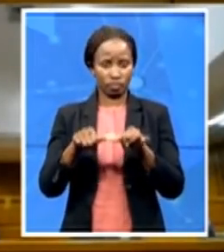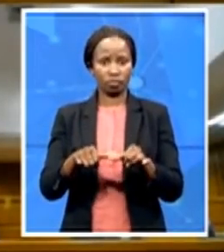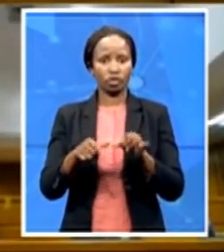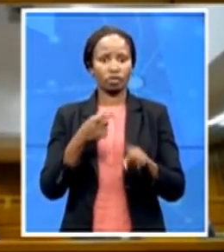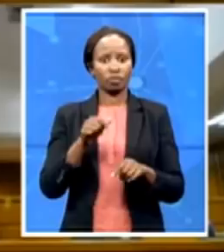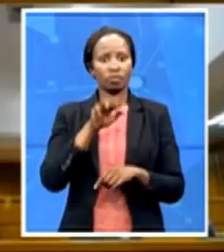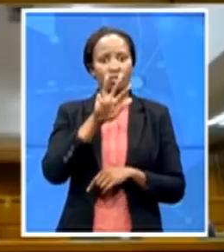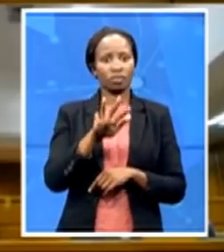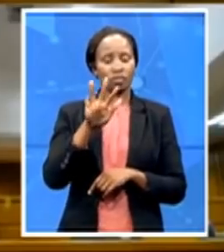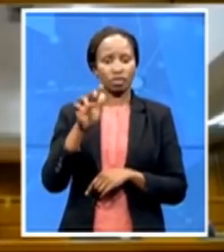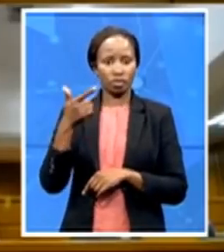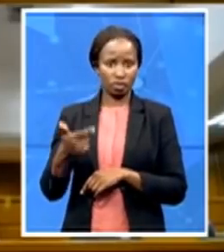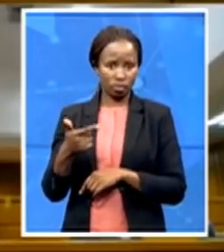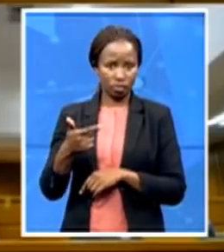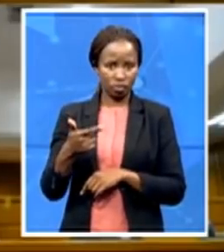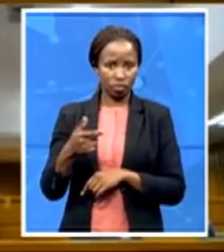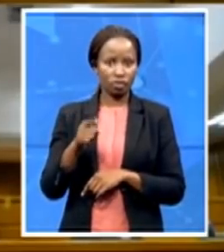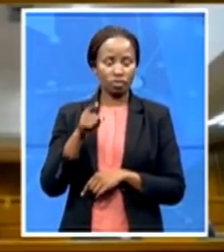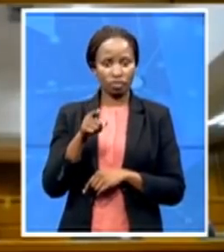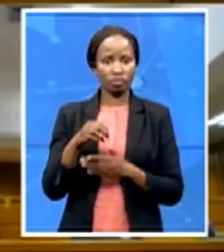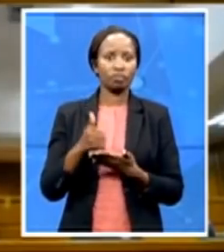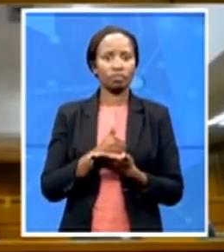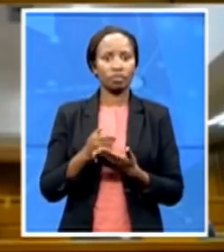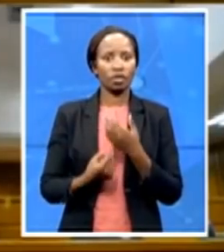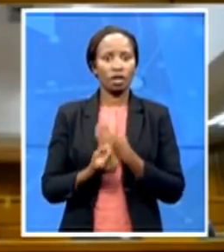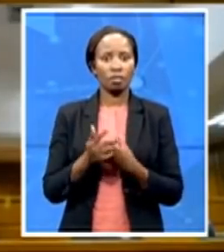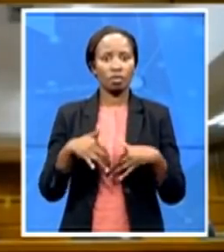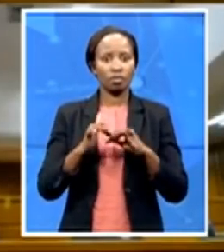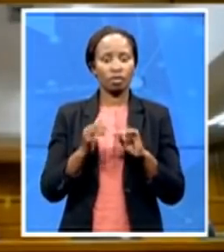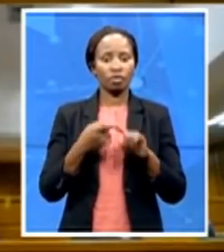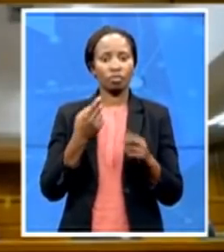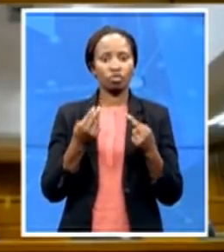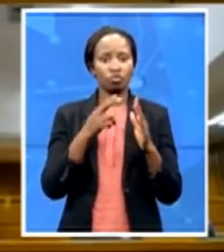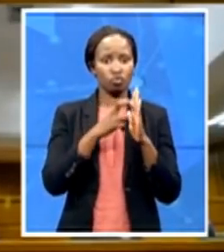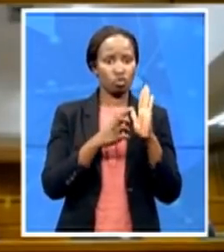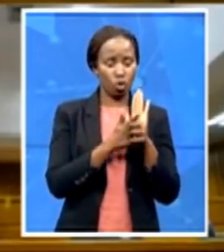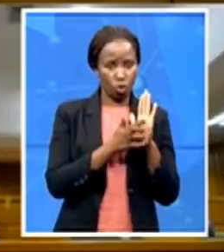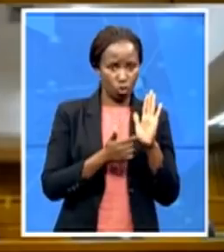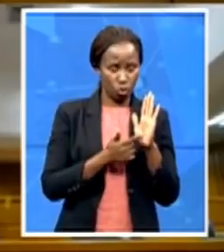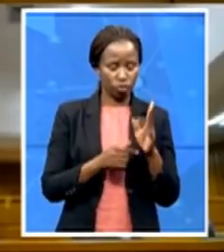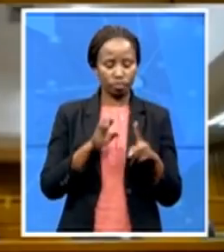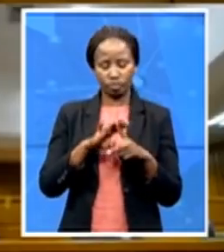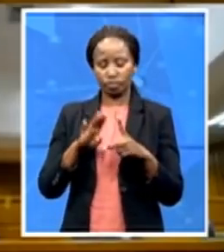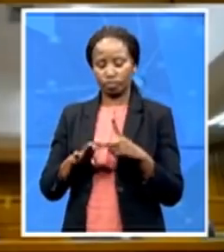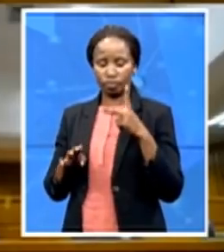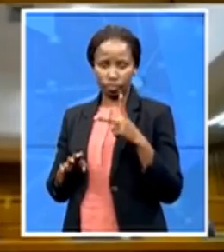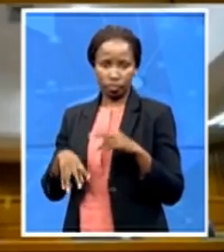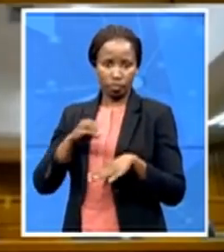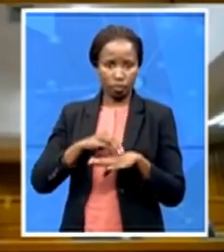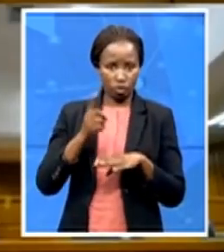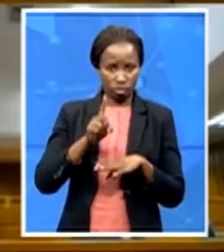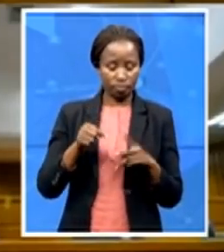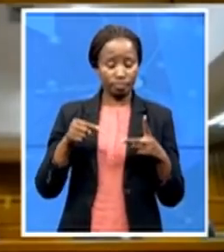retrospectivity imposed by the new rules. Secondly, it would be absurd to interpret them as not